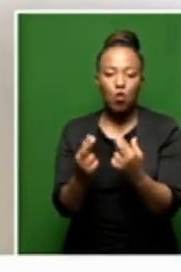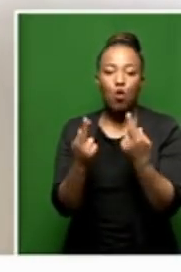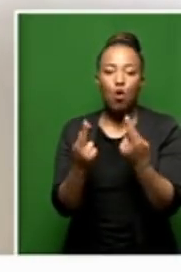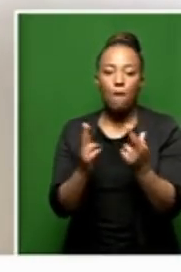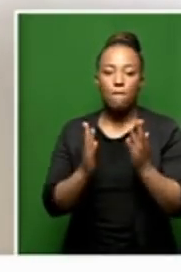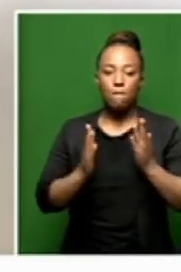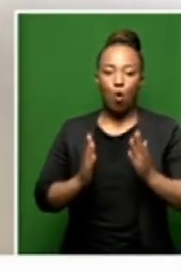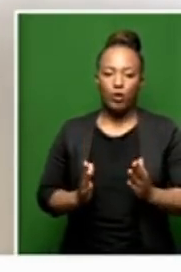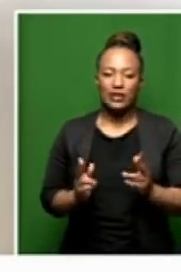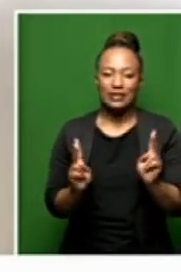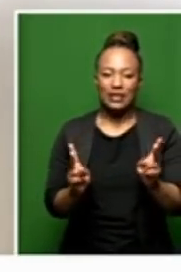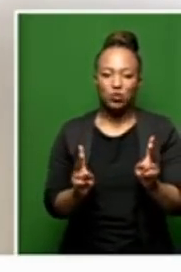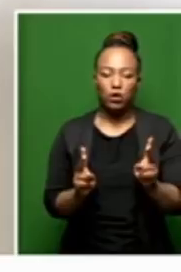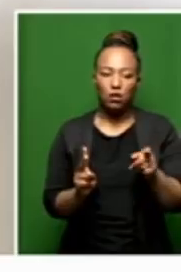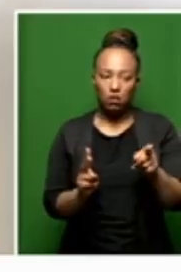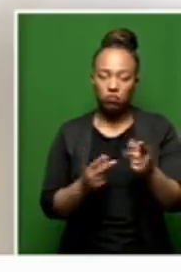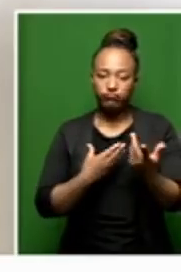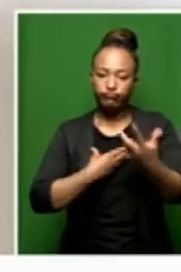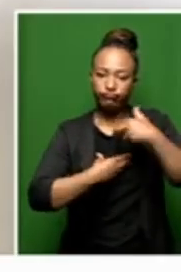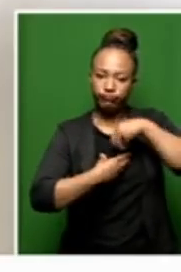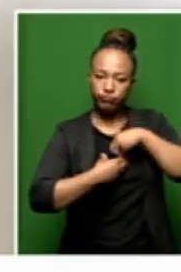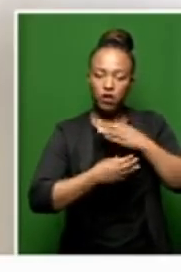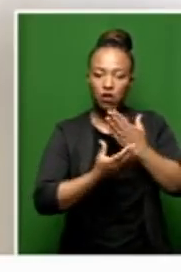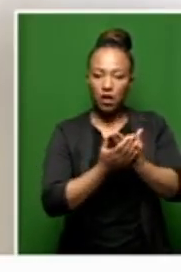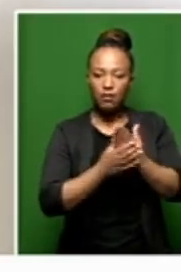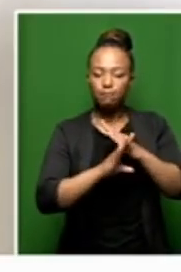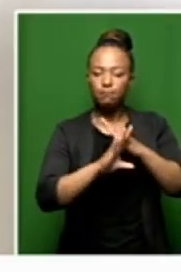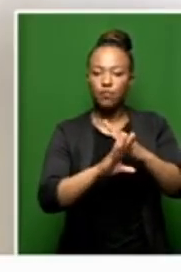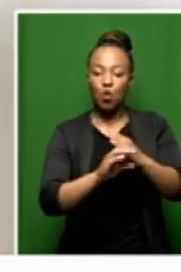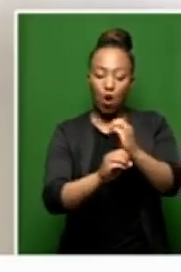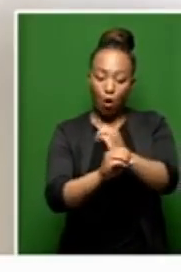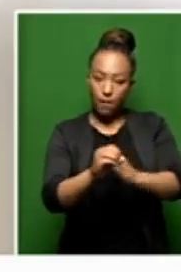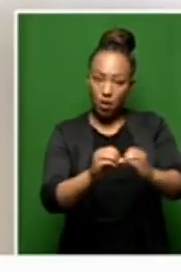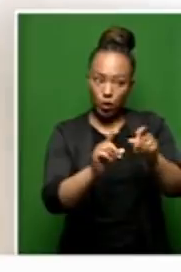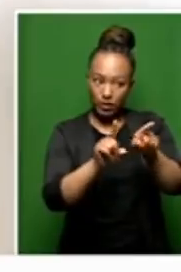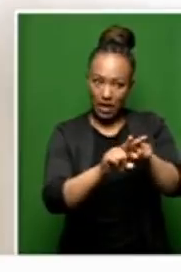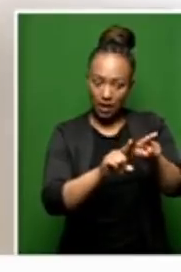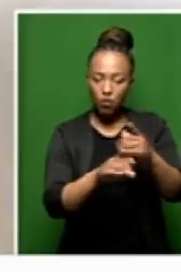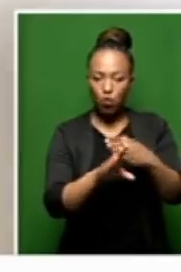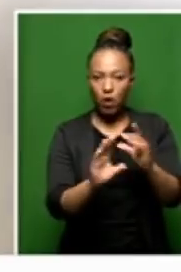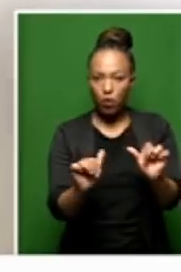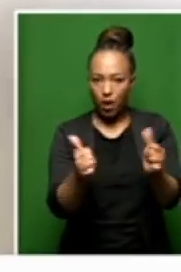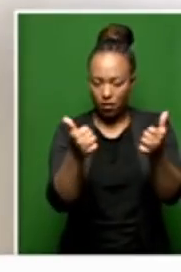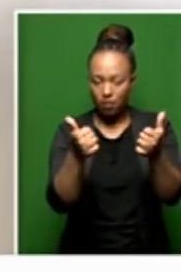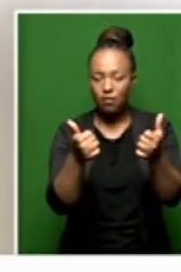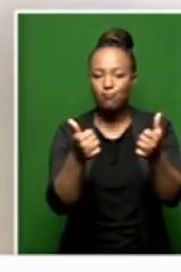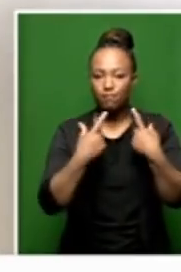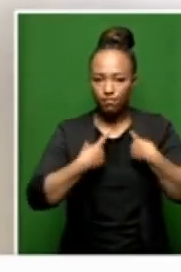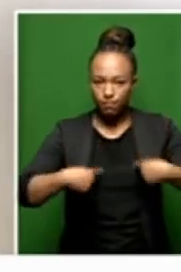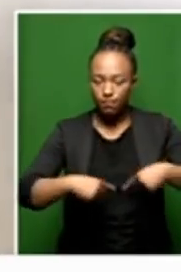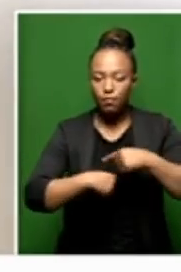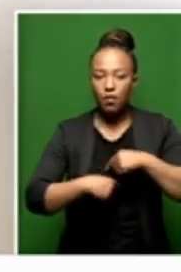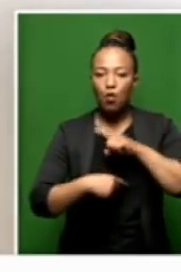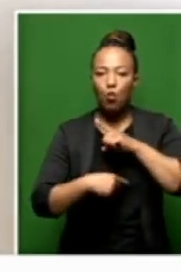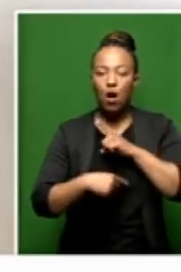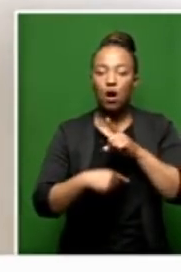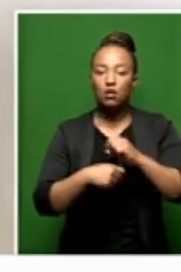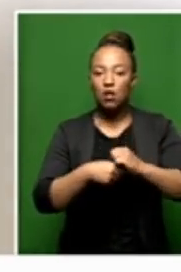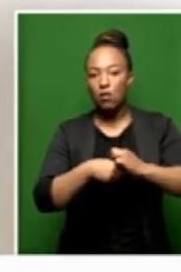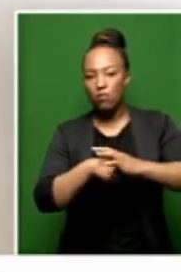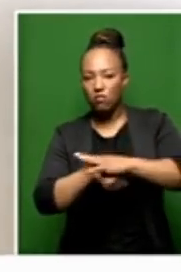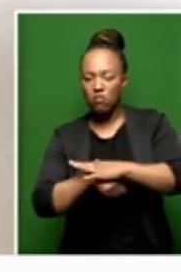natural immunity and the vaccine immunity, like it's seen in Omicron so far, will work so beautifully for us that the infections will become